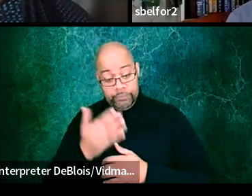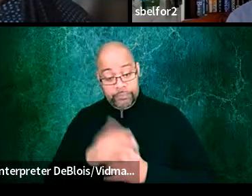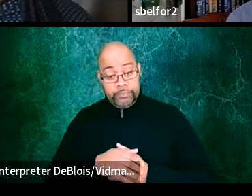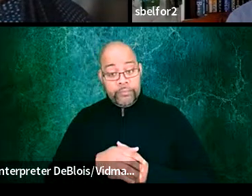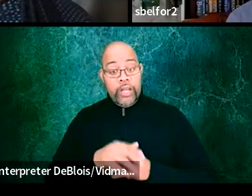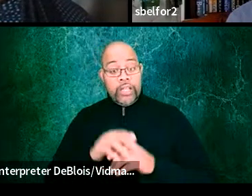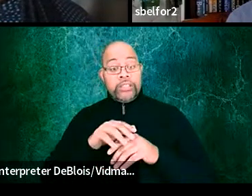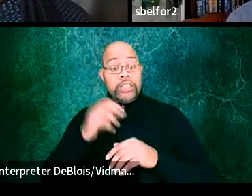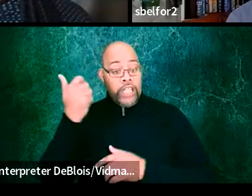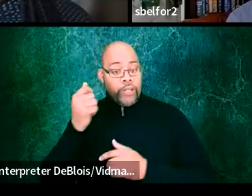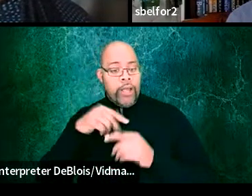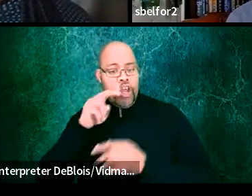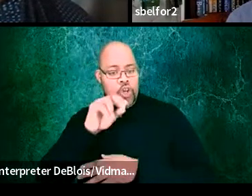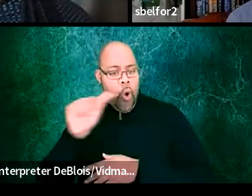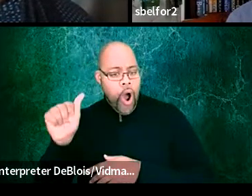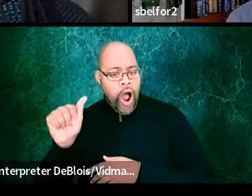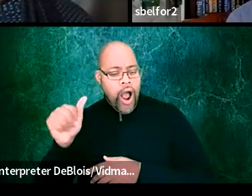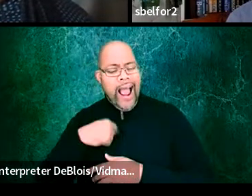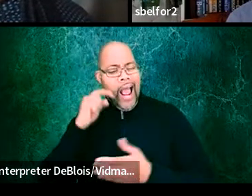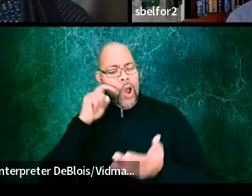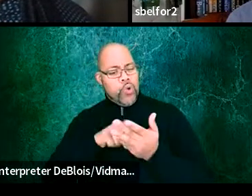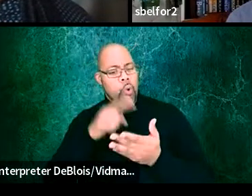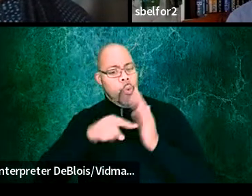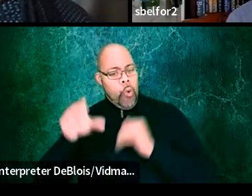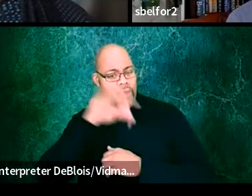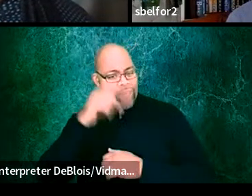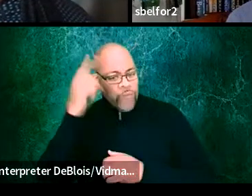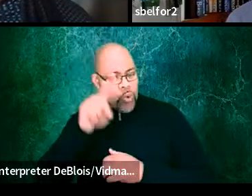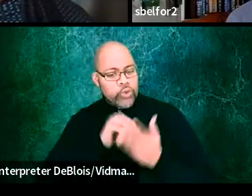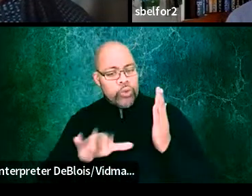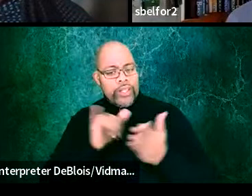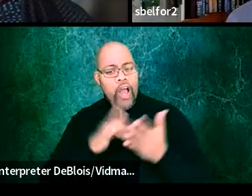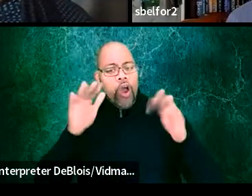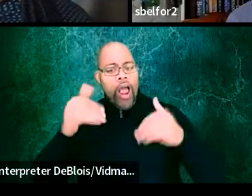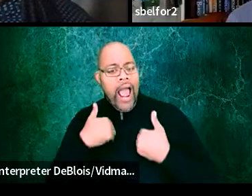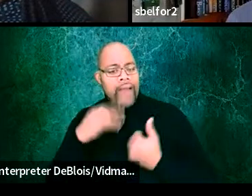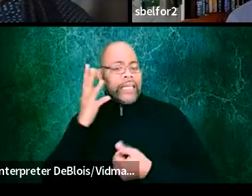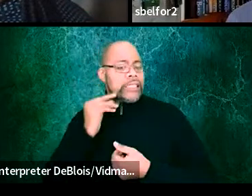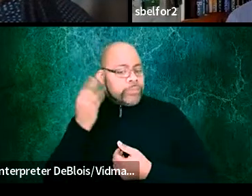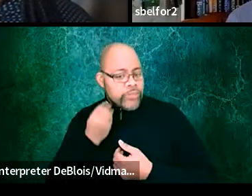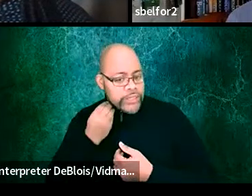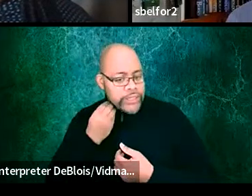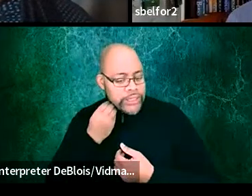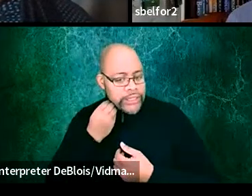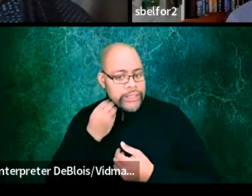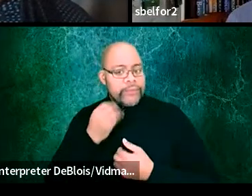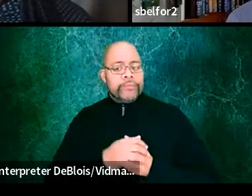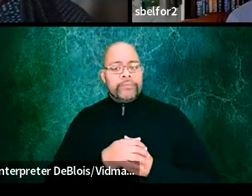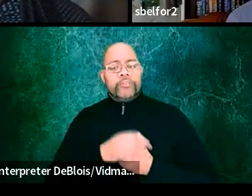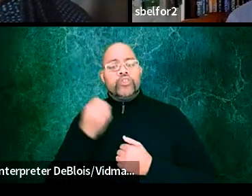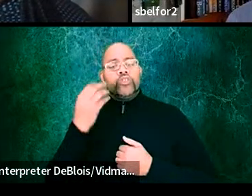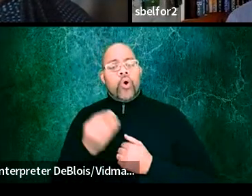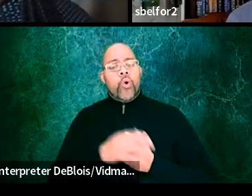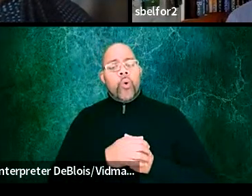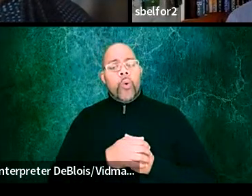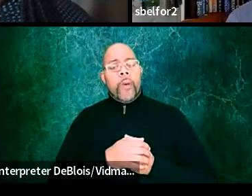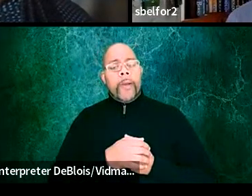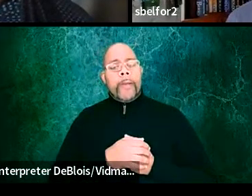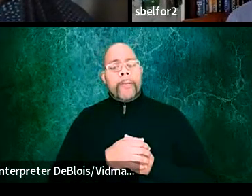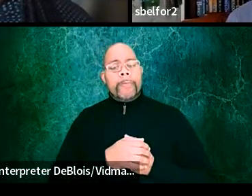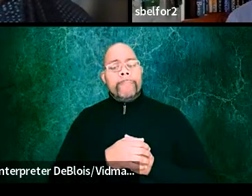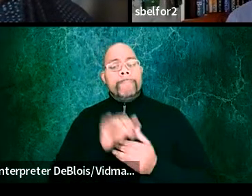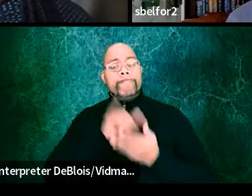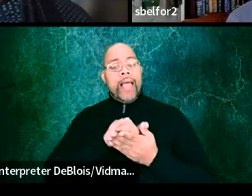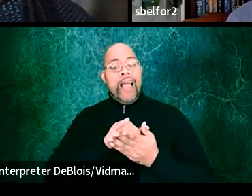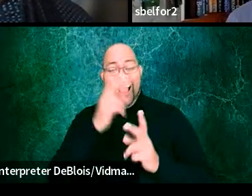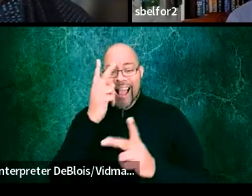at NOAA, and I noticed that, what they were looking for is students that already had experience. And so, it's kind